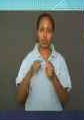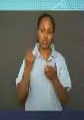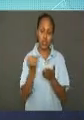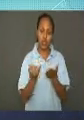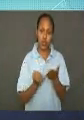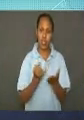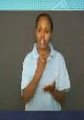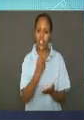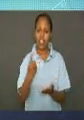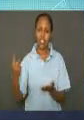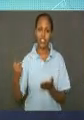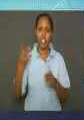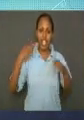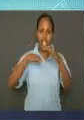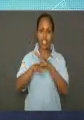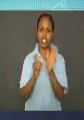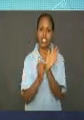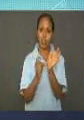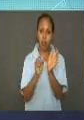each gate's symbol?